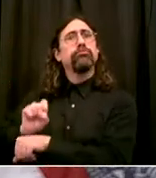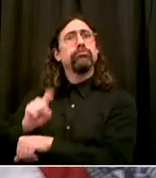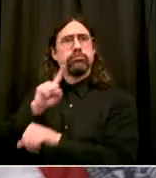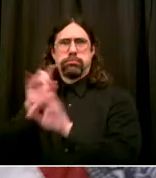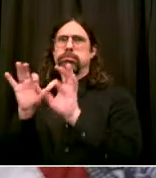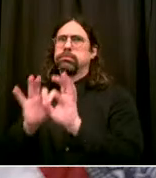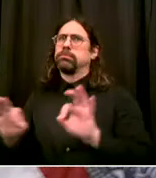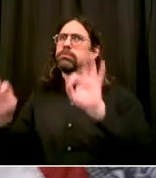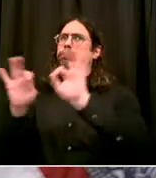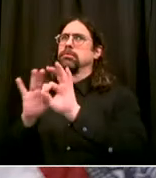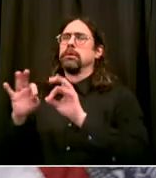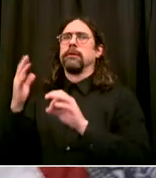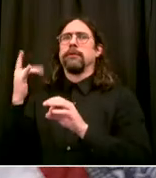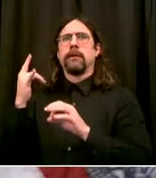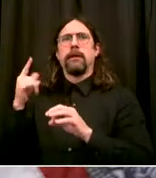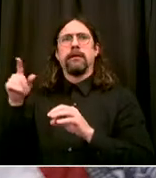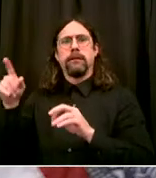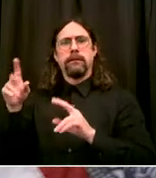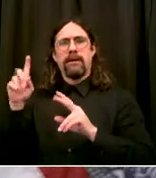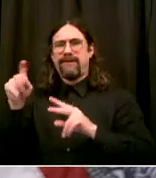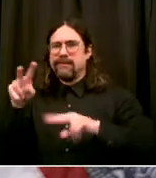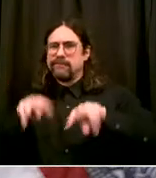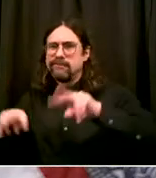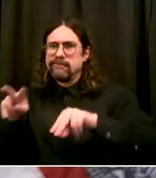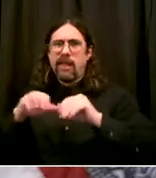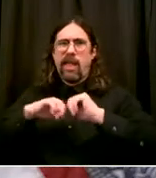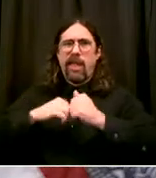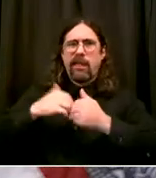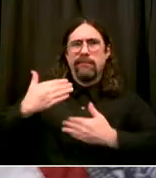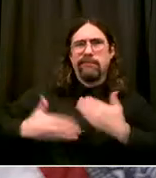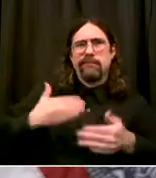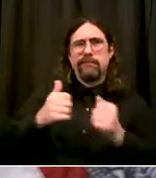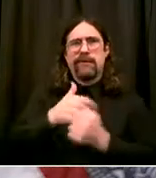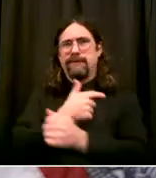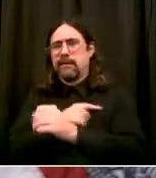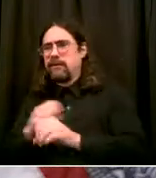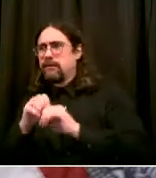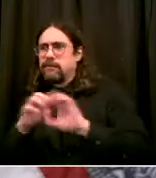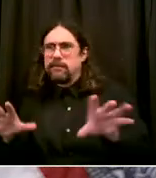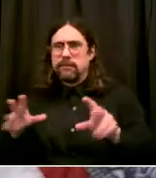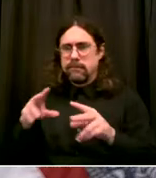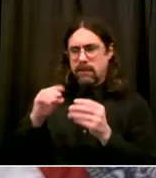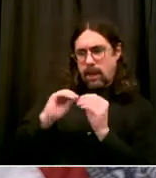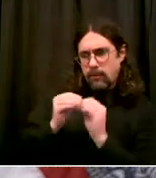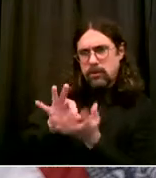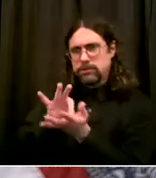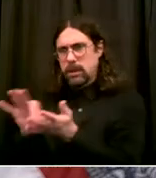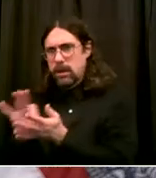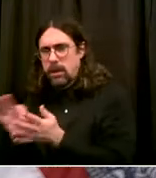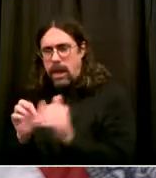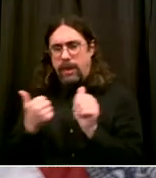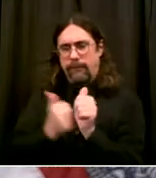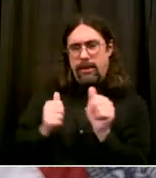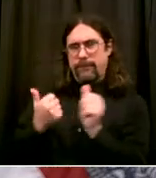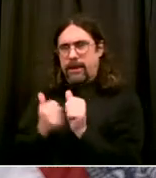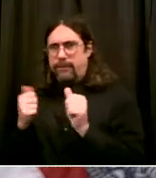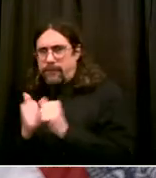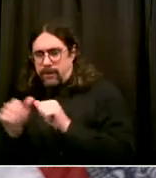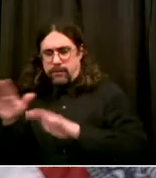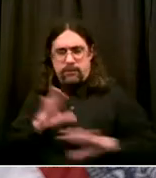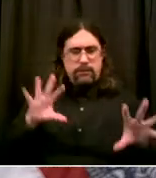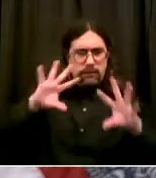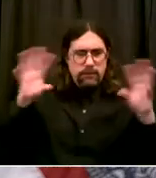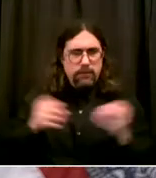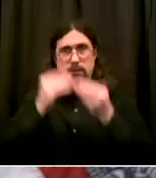deeper into each population and then go on to the next. So in terms of the work of the command center and how we're structuring that, Deputy Mayor, why don't you jump